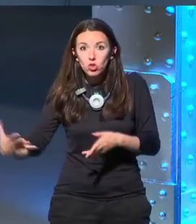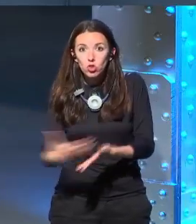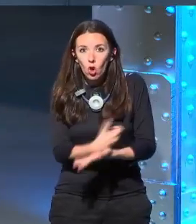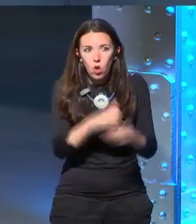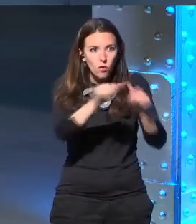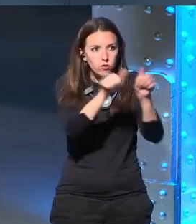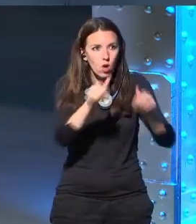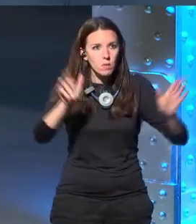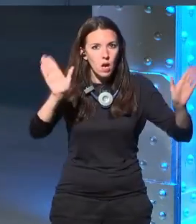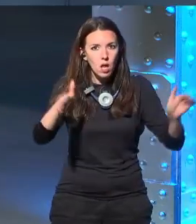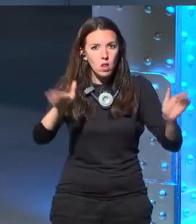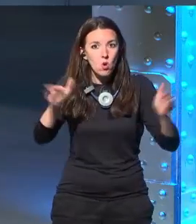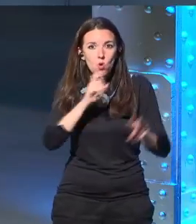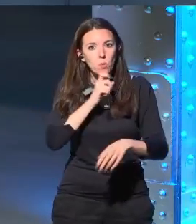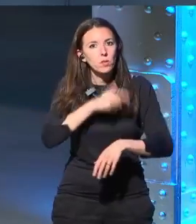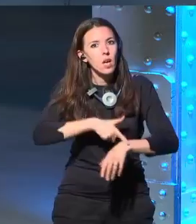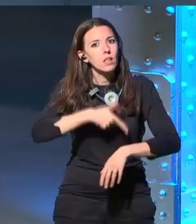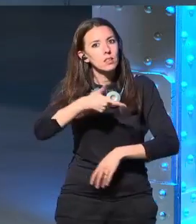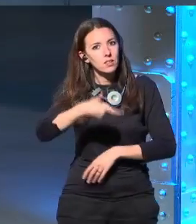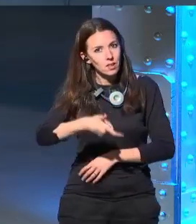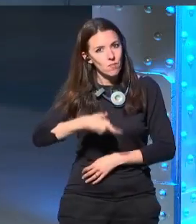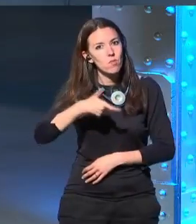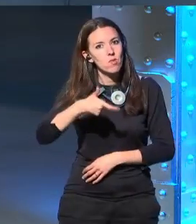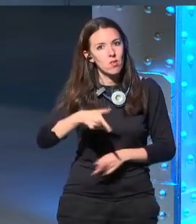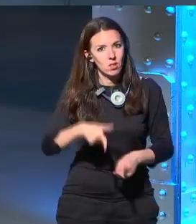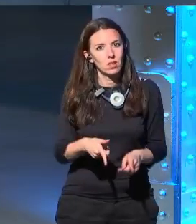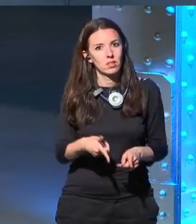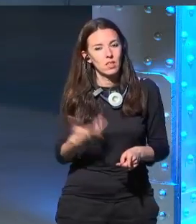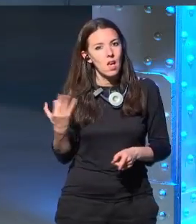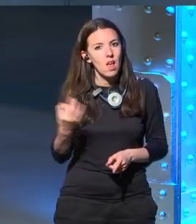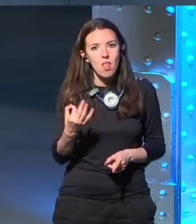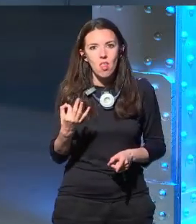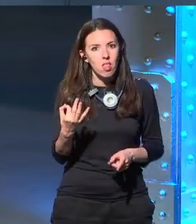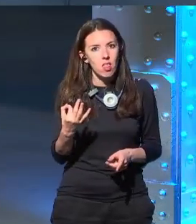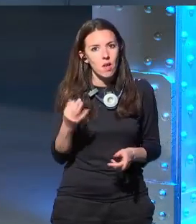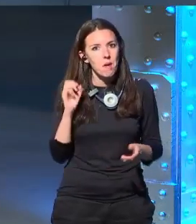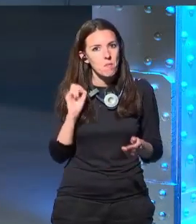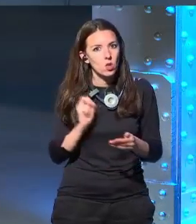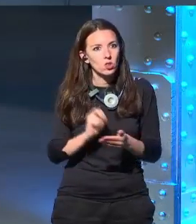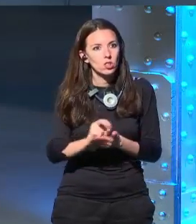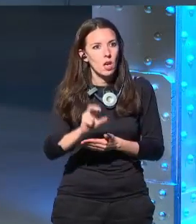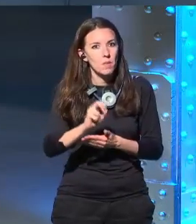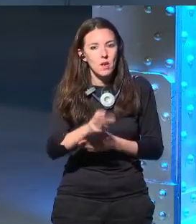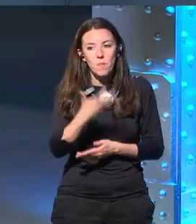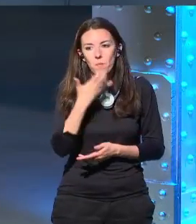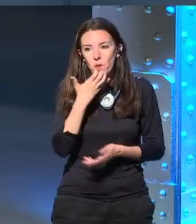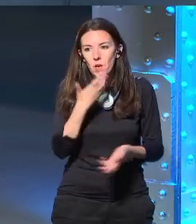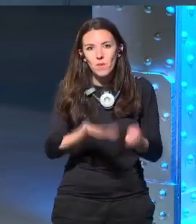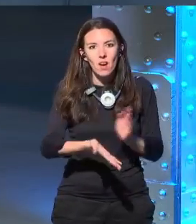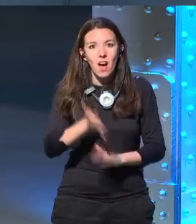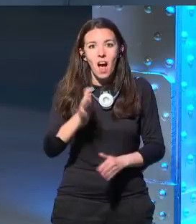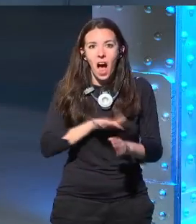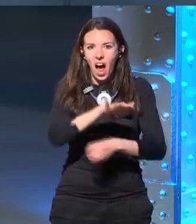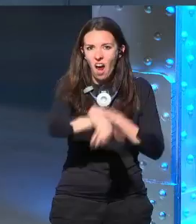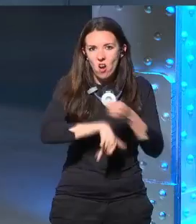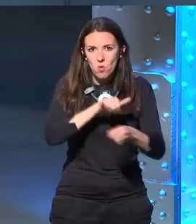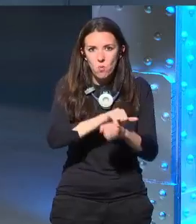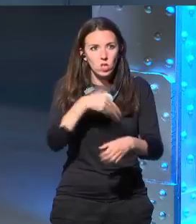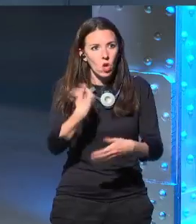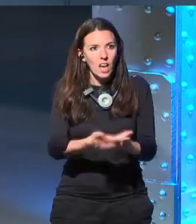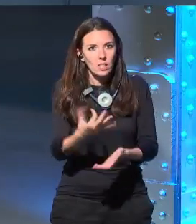time. It means that when we're walking through an airport, we should pause and look at how